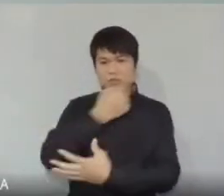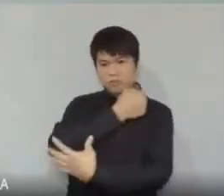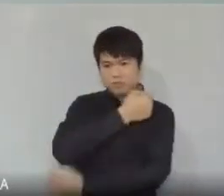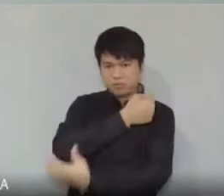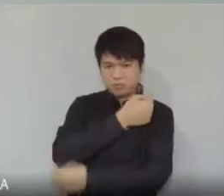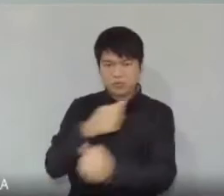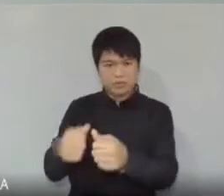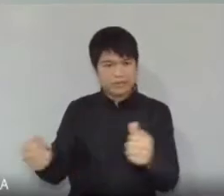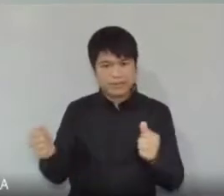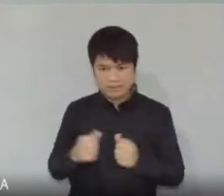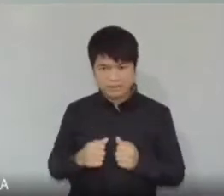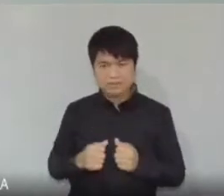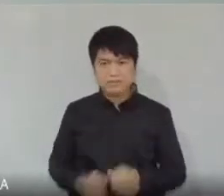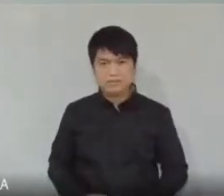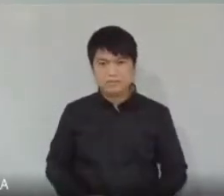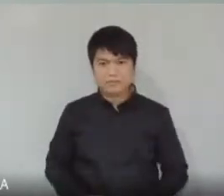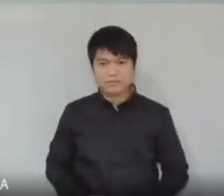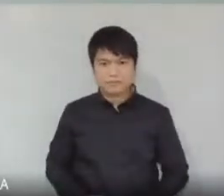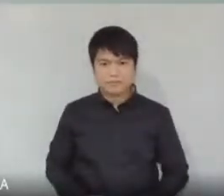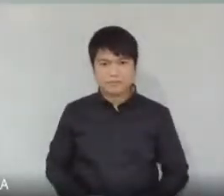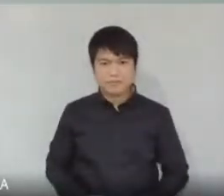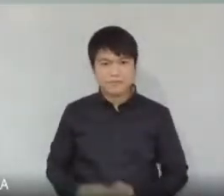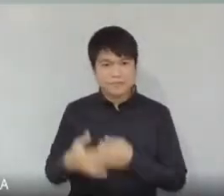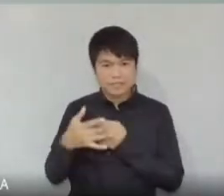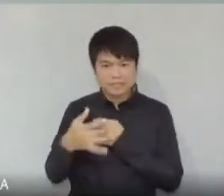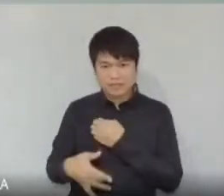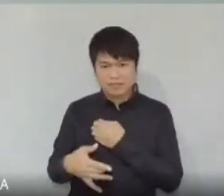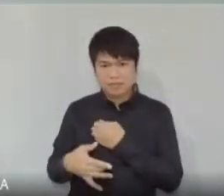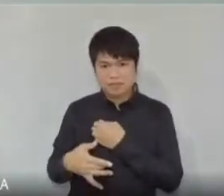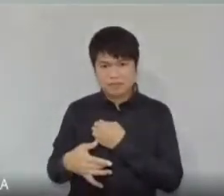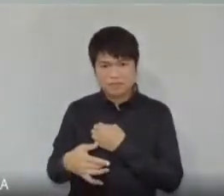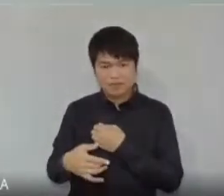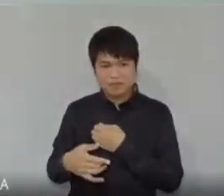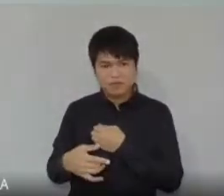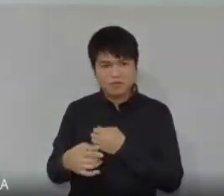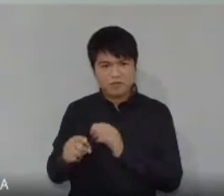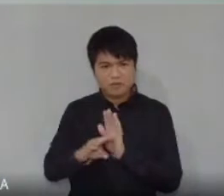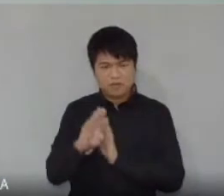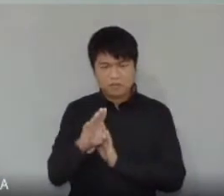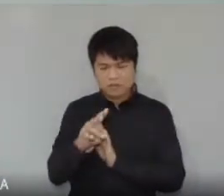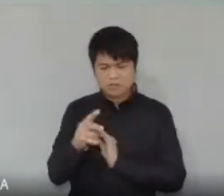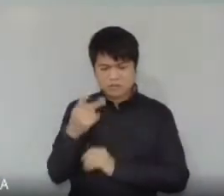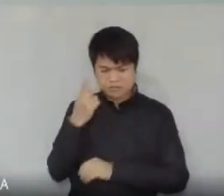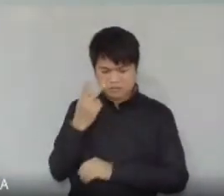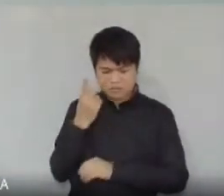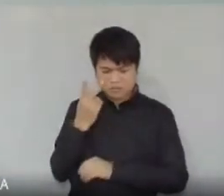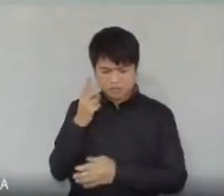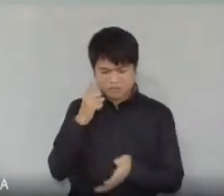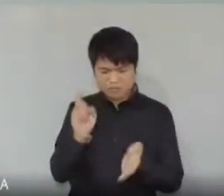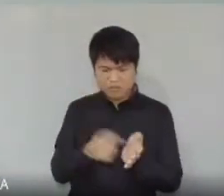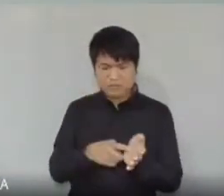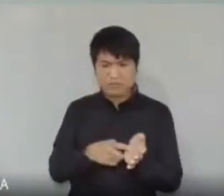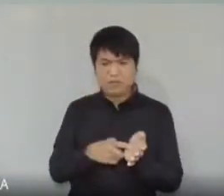of the district hospitals that is, I think, in Valencia, and there was this high-risk pregnancy,